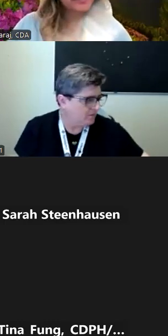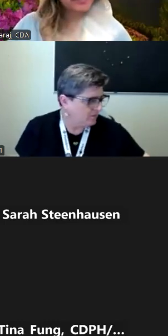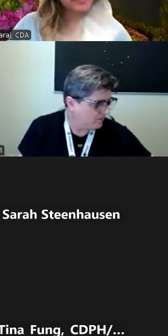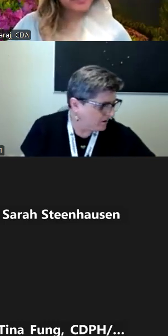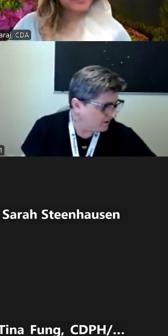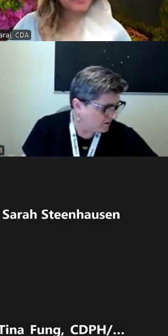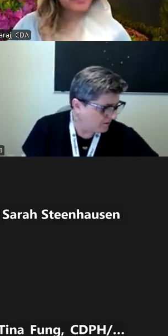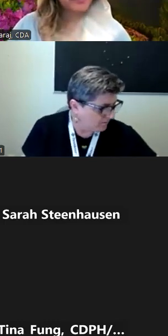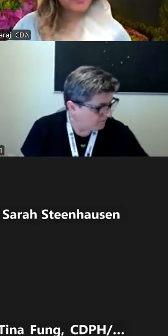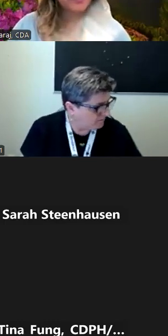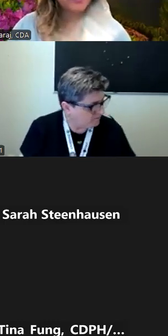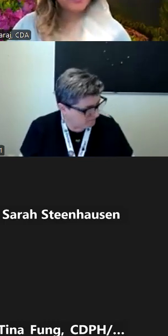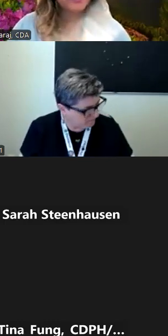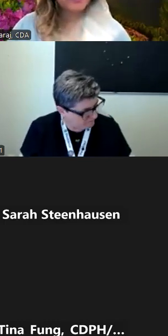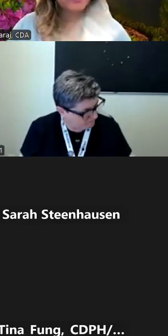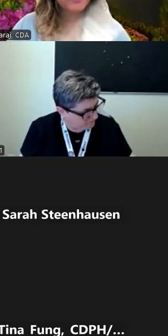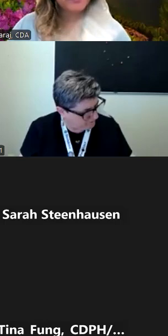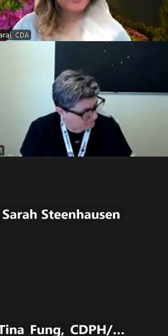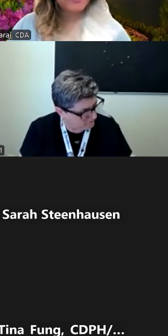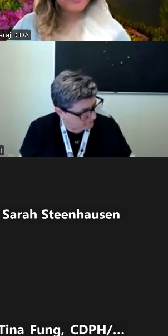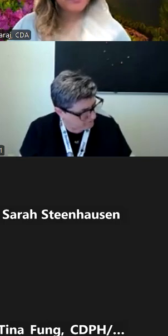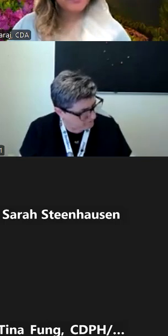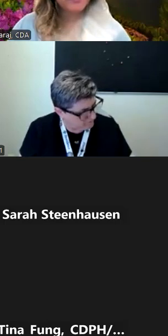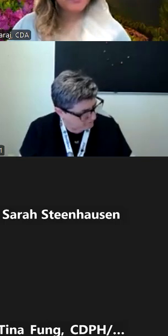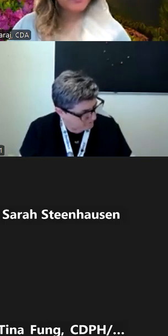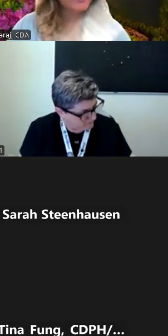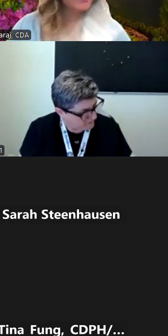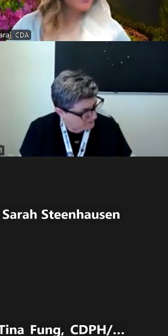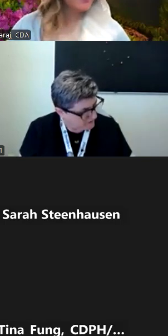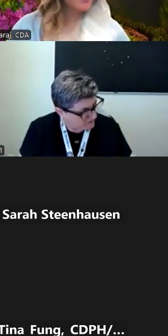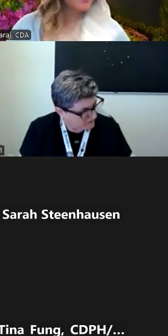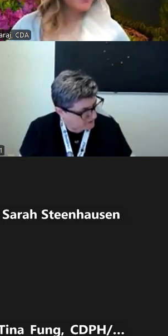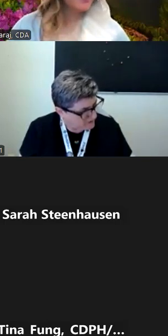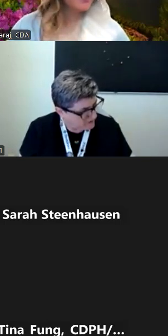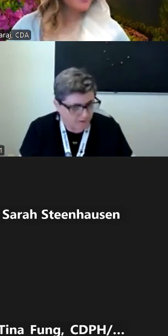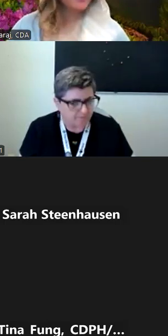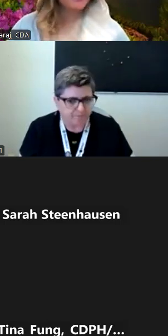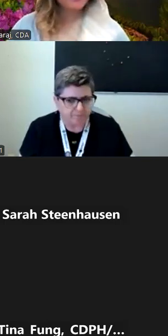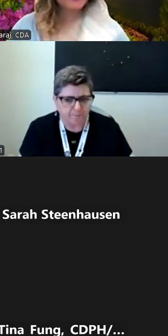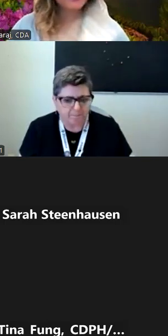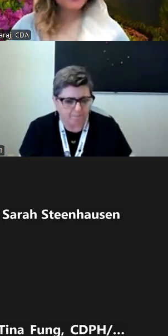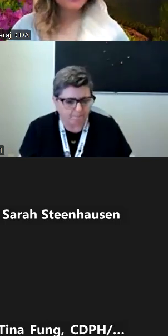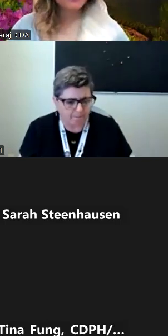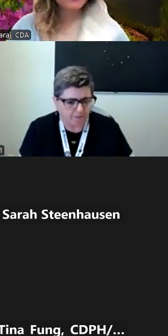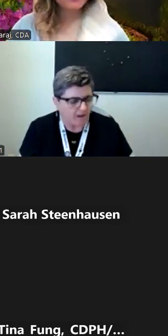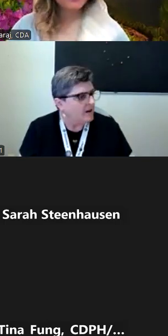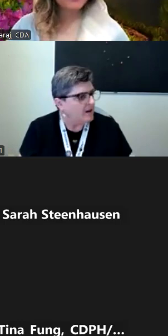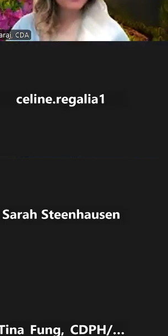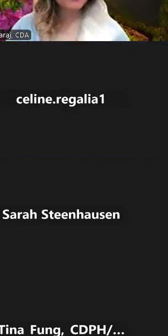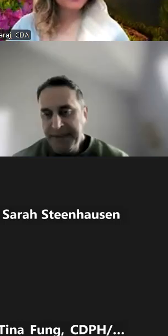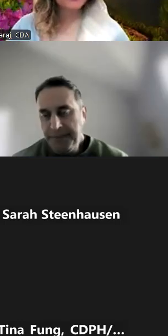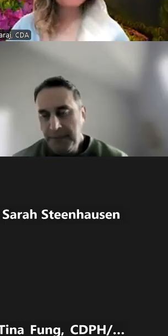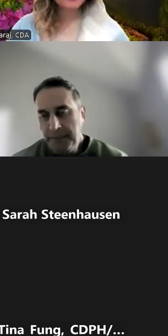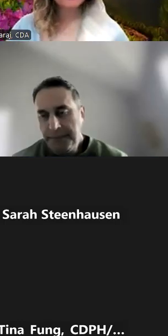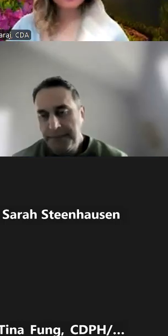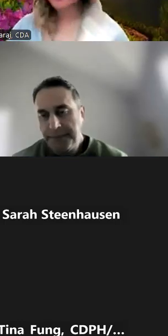And just know that there are still a lot of information that we received today. It's good to still share those resources